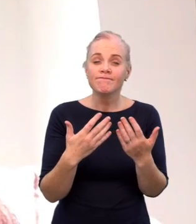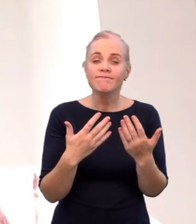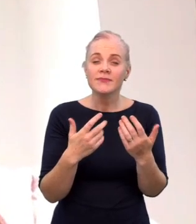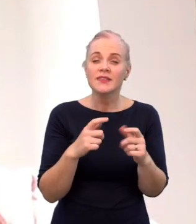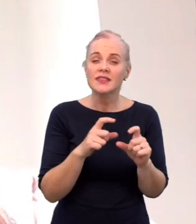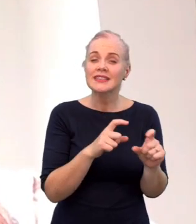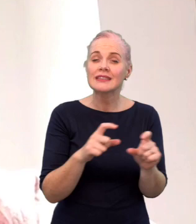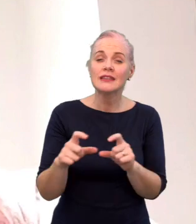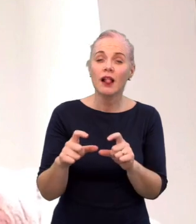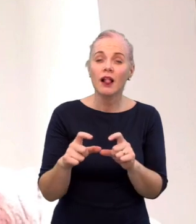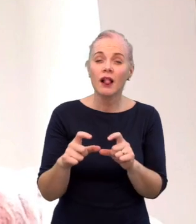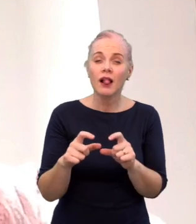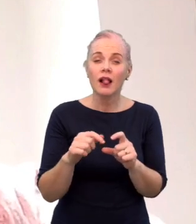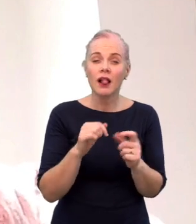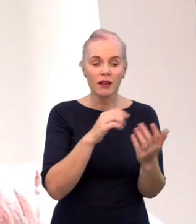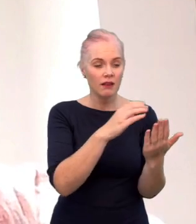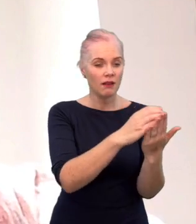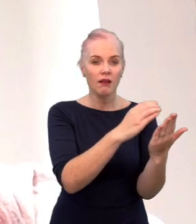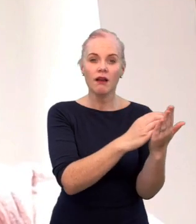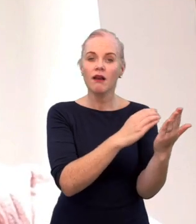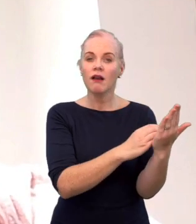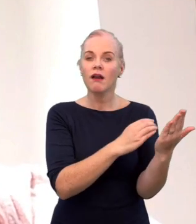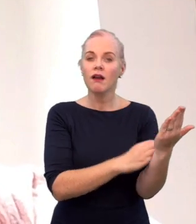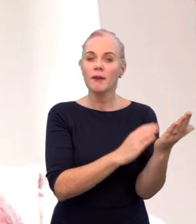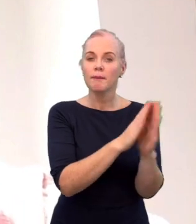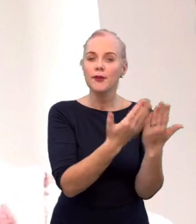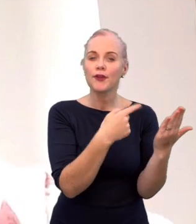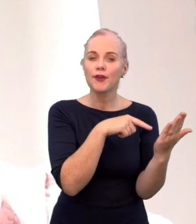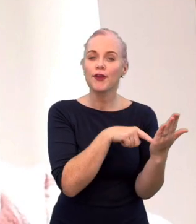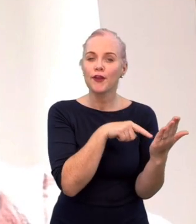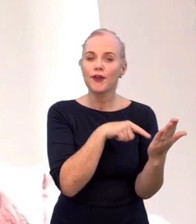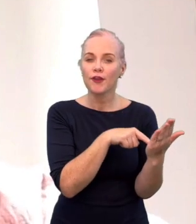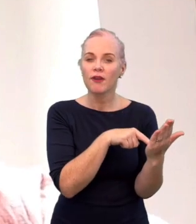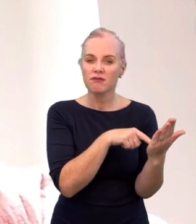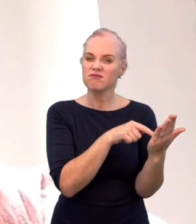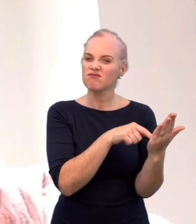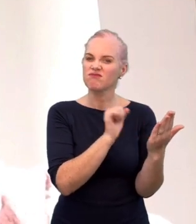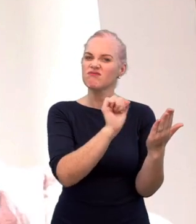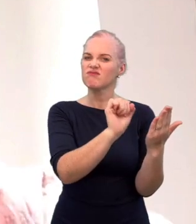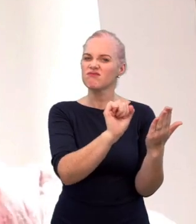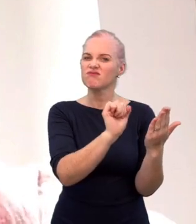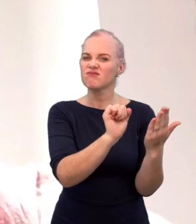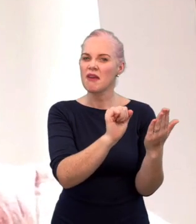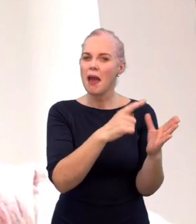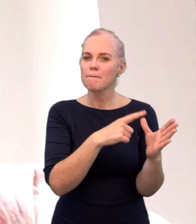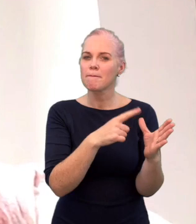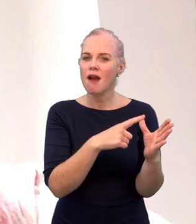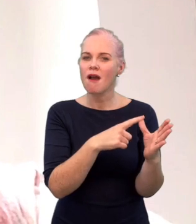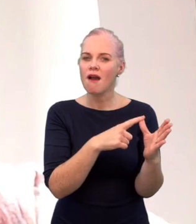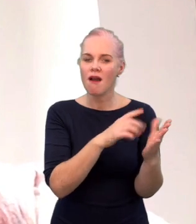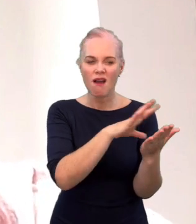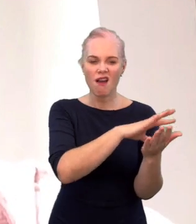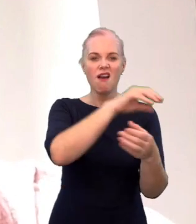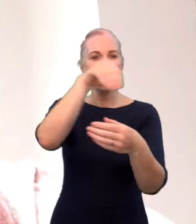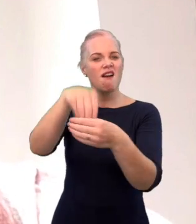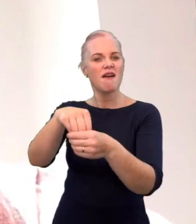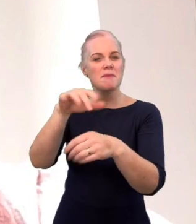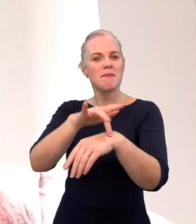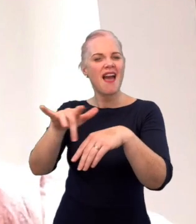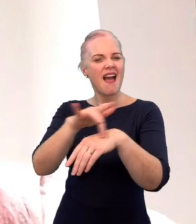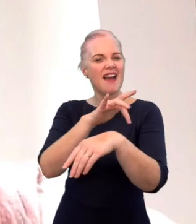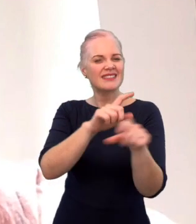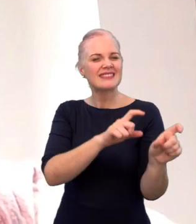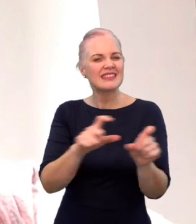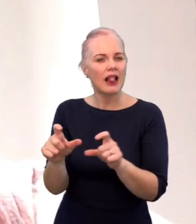I mean, partly it is partly. So she still has a lot of pieces of sections of verse from the novel